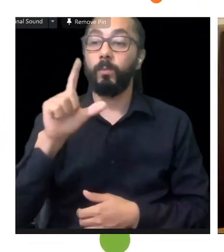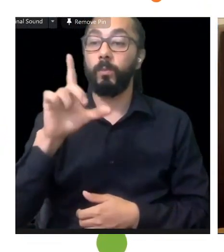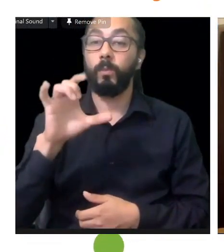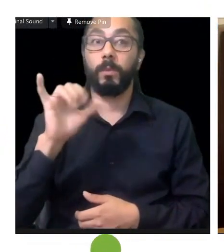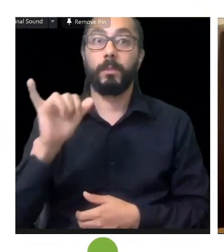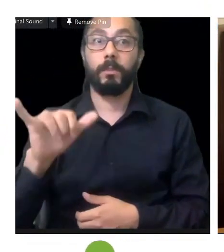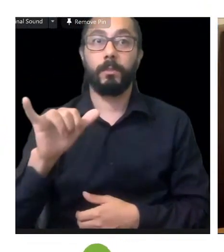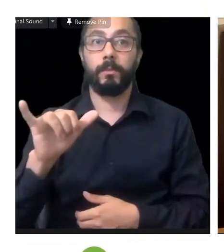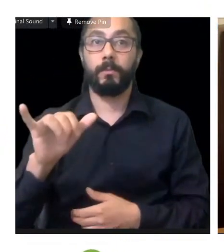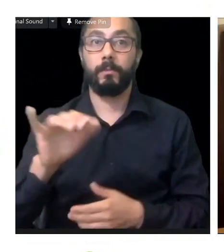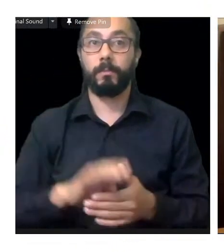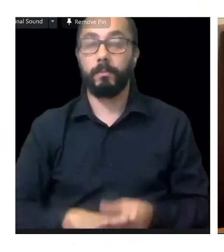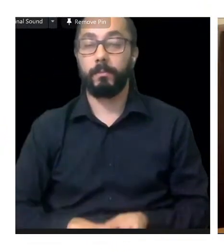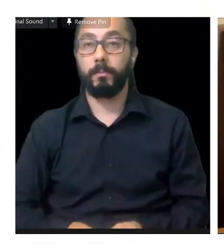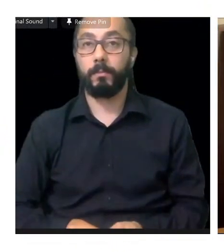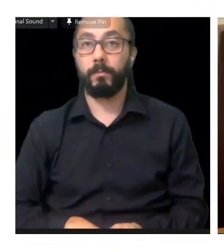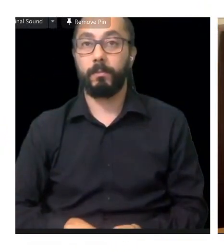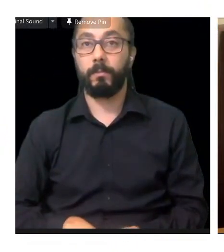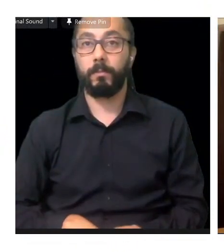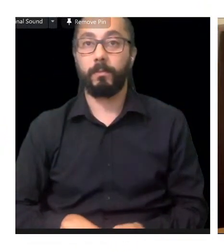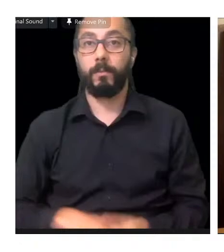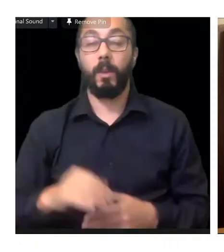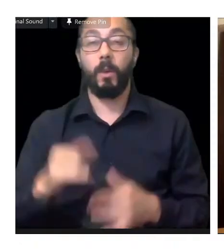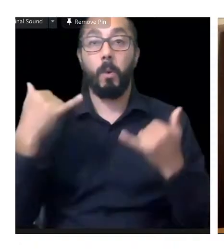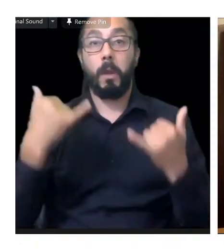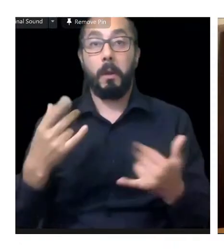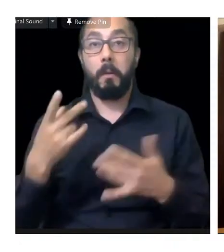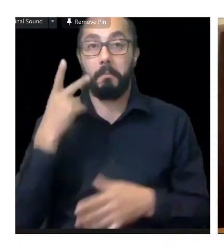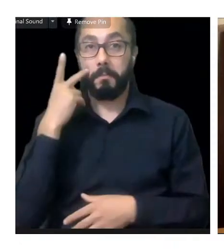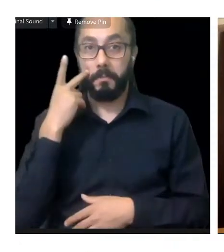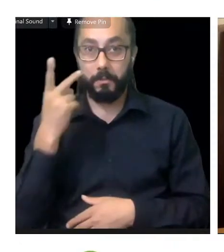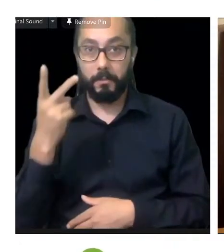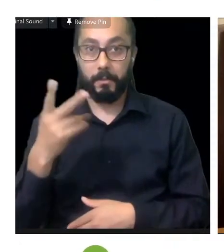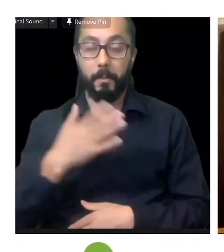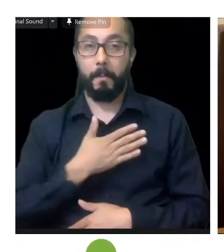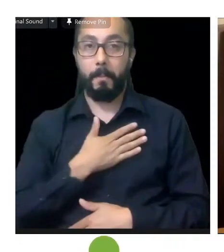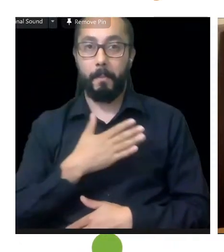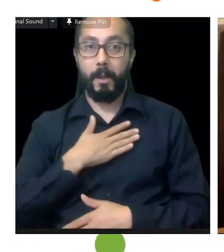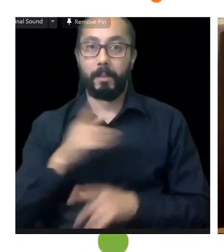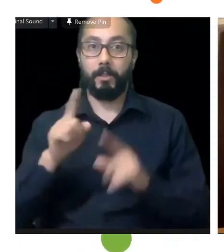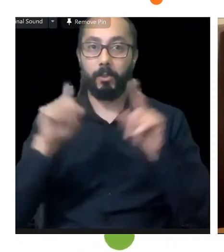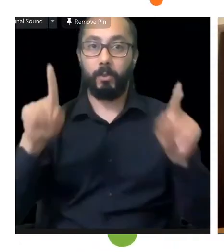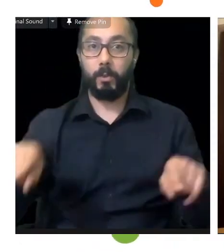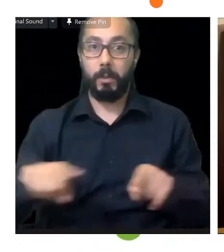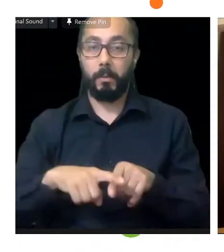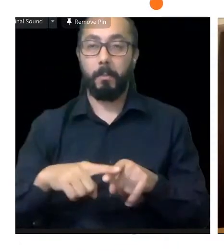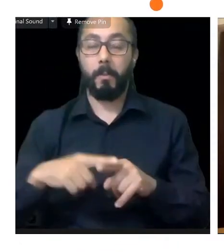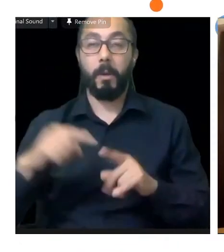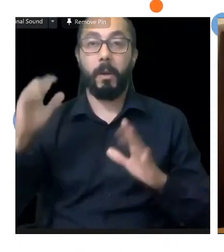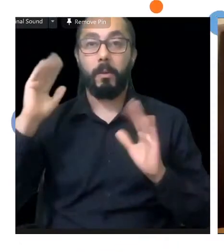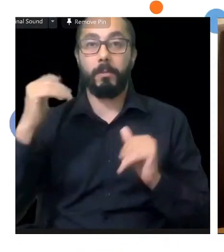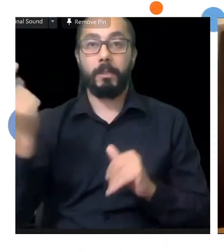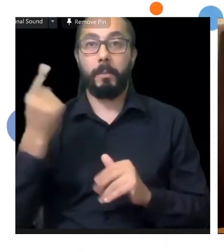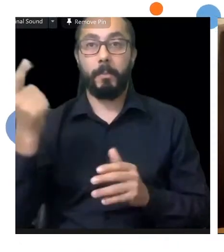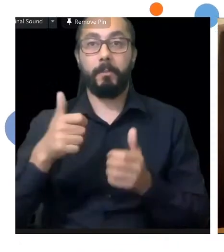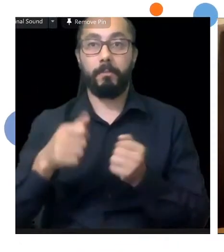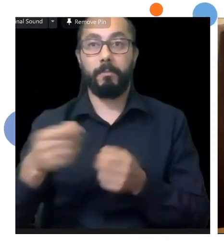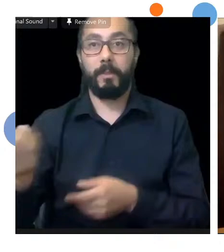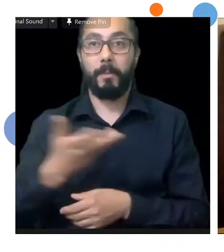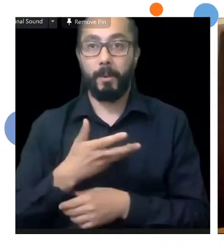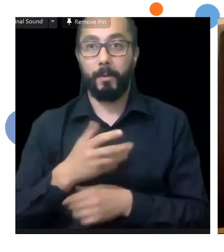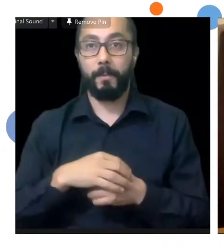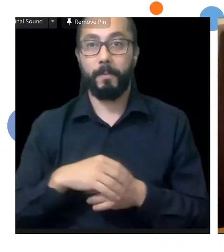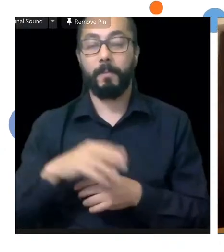I'm only seeing my screen, but I'm going to assume that the rest of the world is seeing the right piece of this until somebody texts me otherwise. So